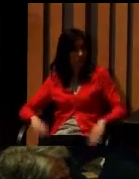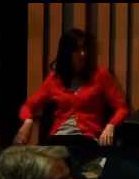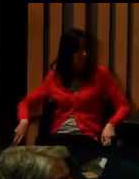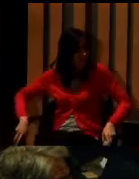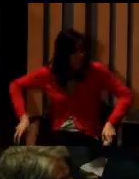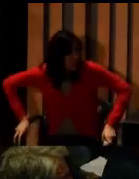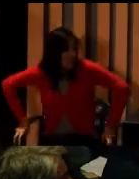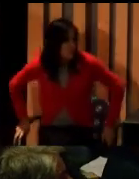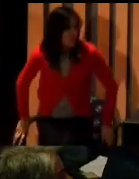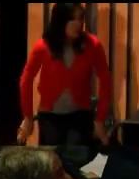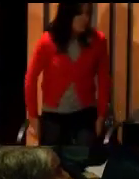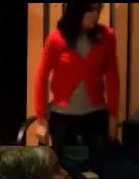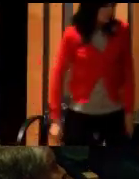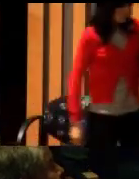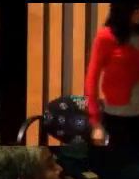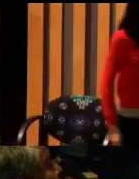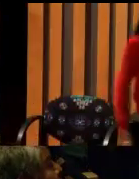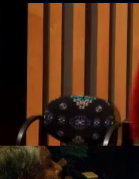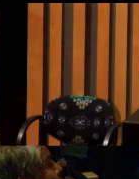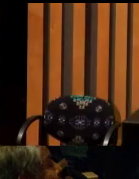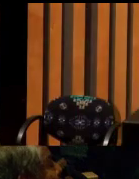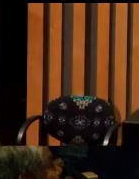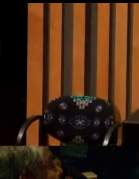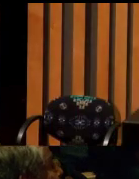I think you make a great point about